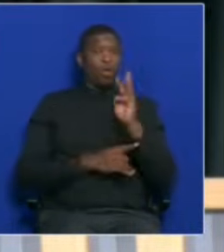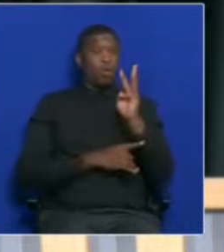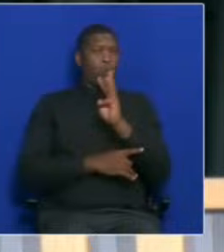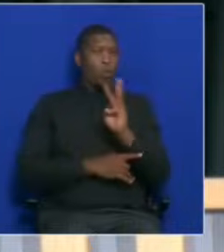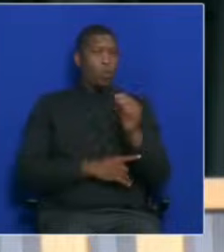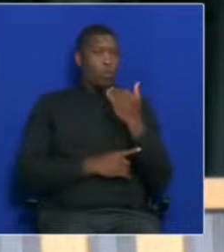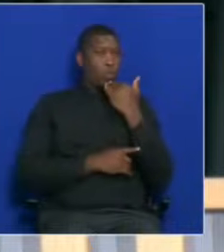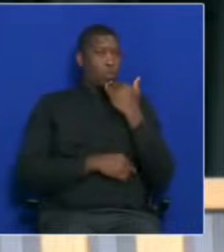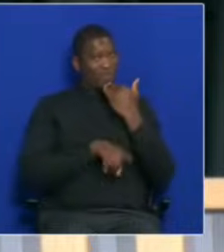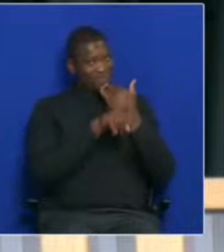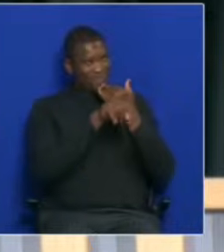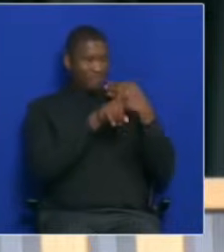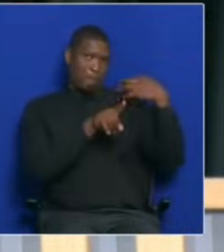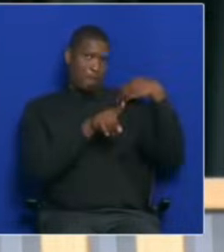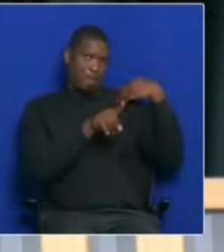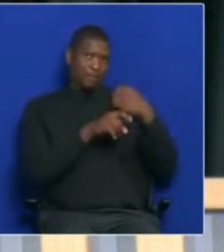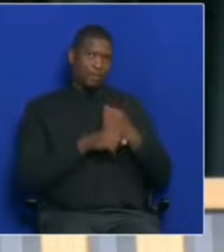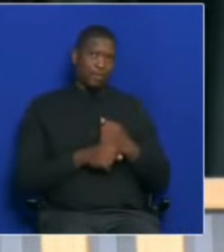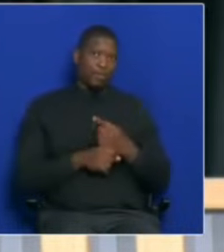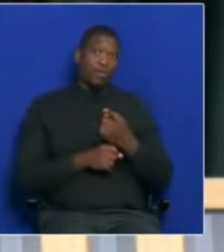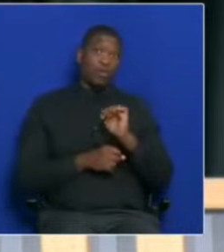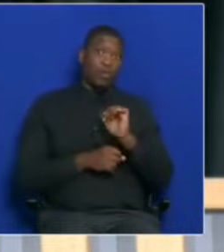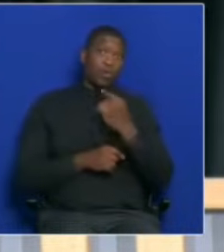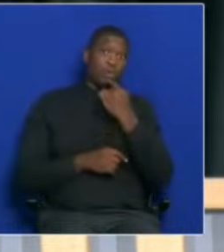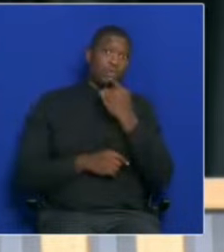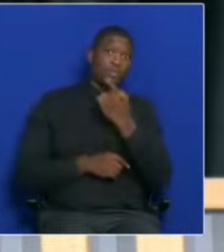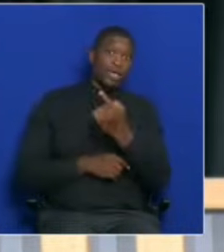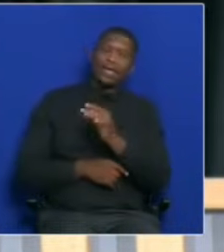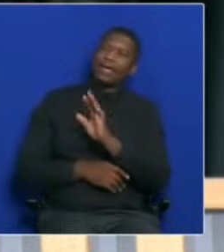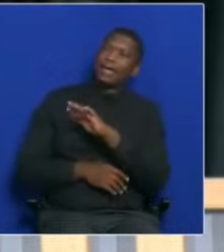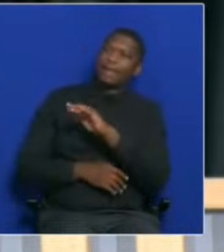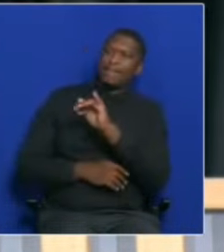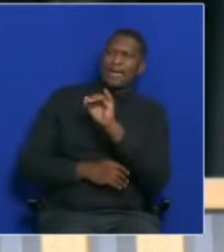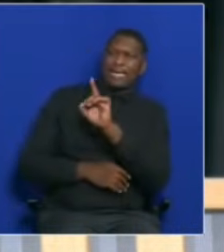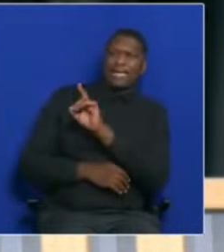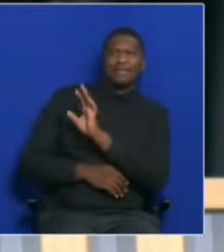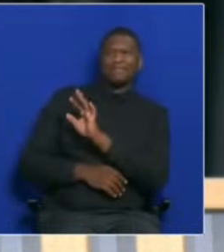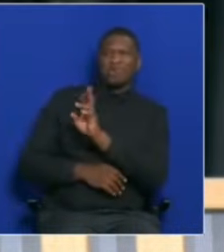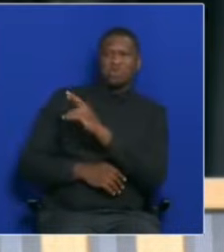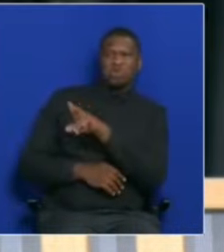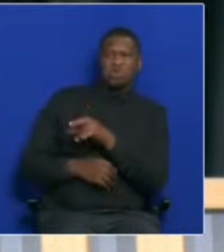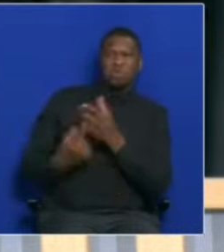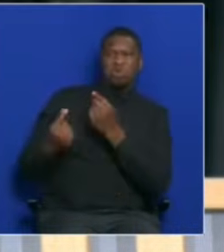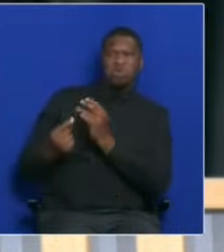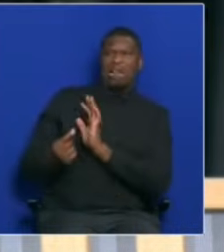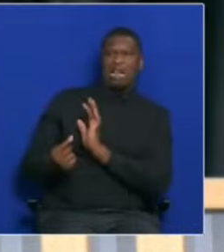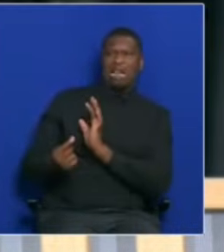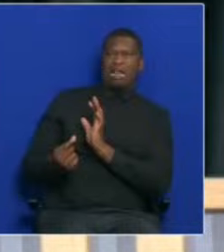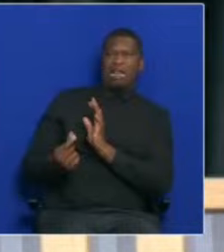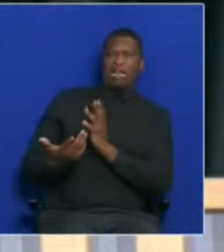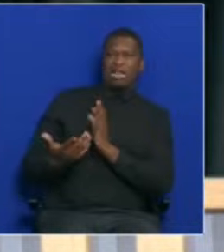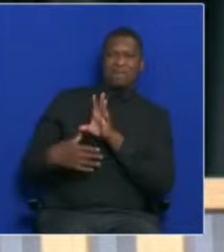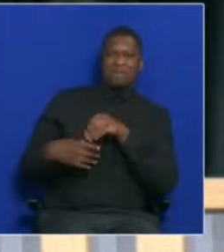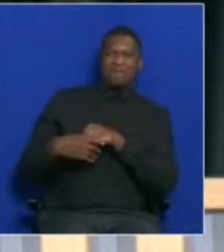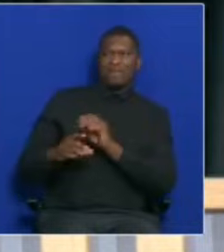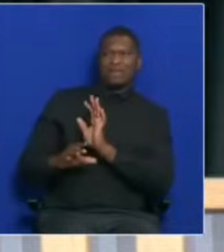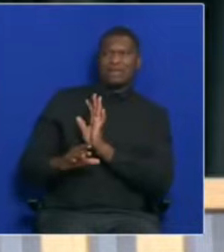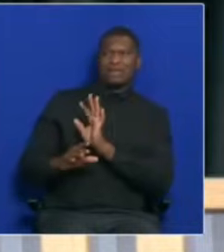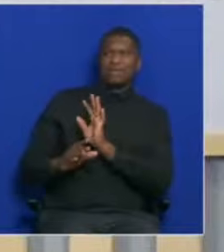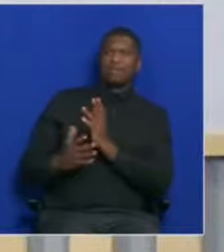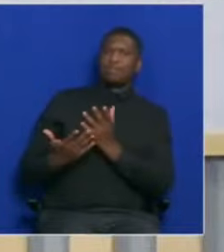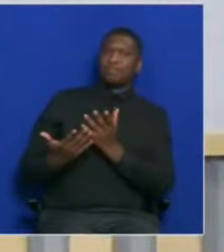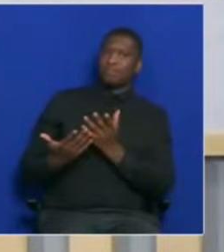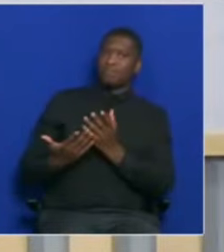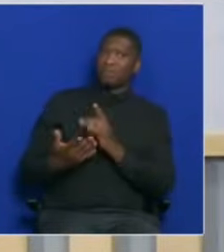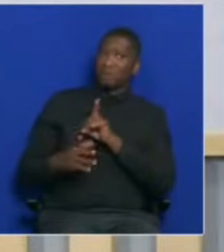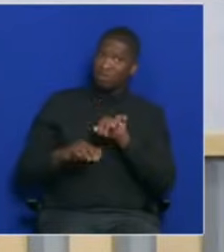For you not to say to the ID, no, that's wrong. We shouldn't be doing that. And you're the second in command